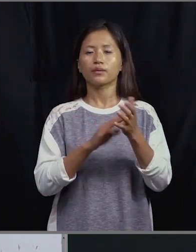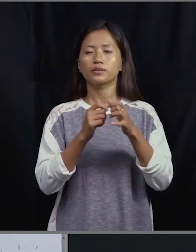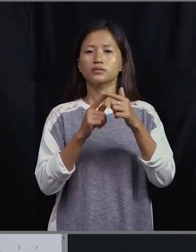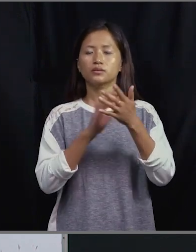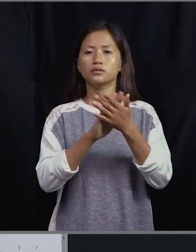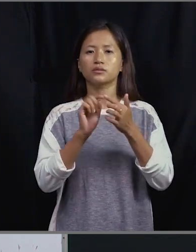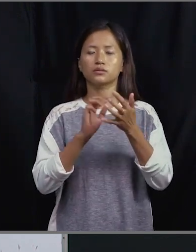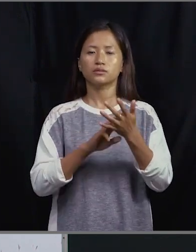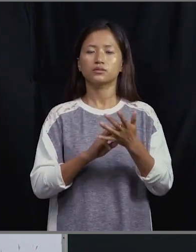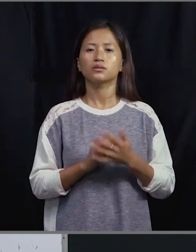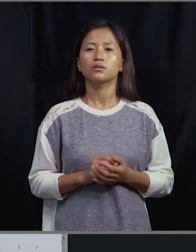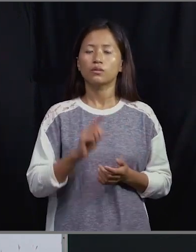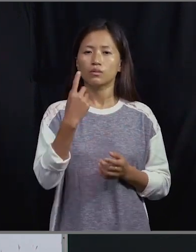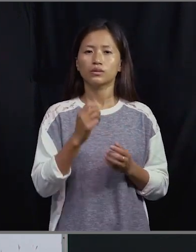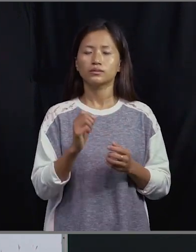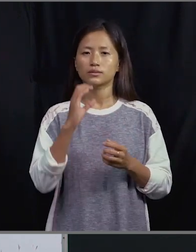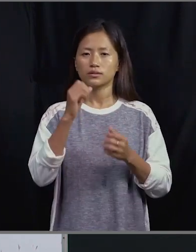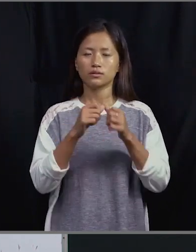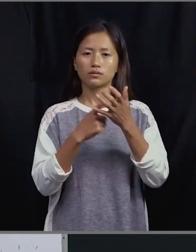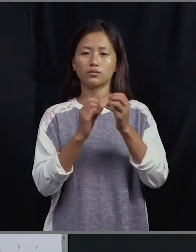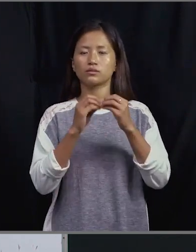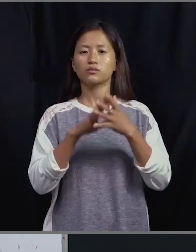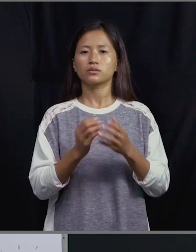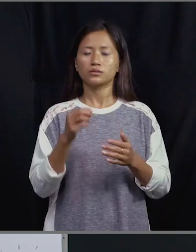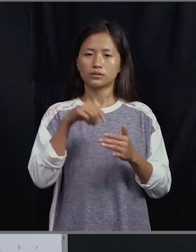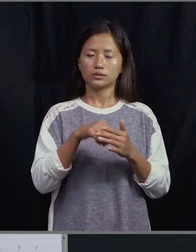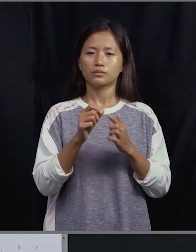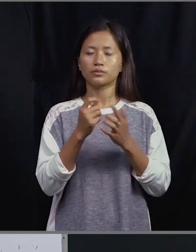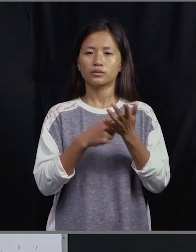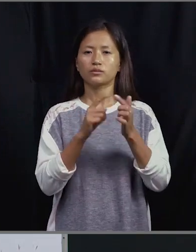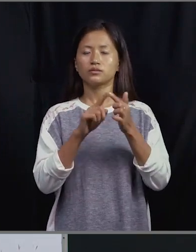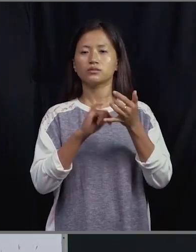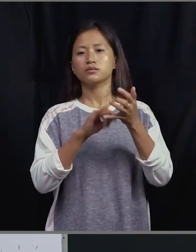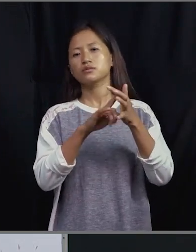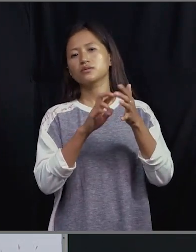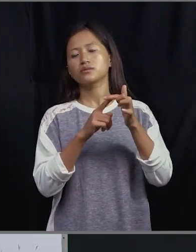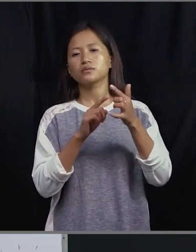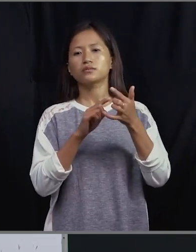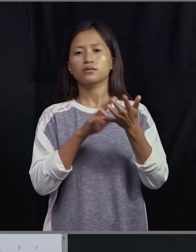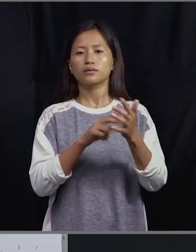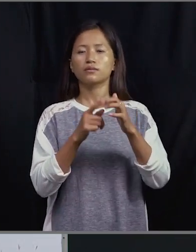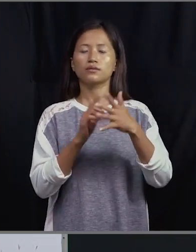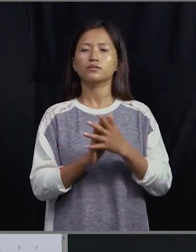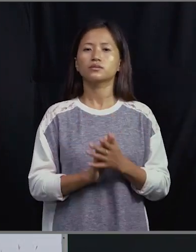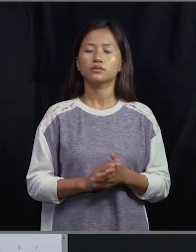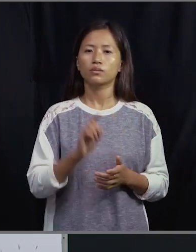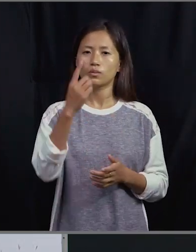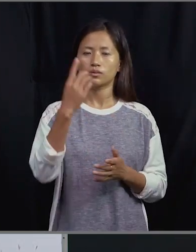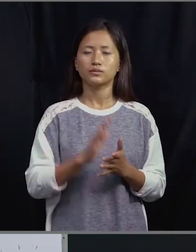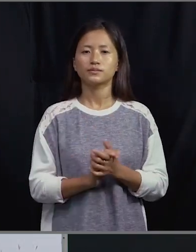carbon atom is present. So, number of moles of carbon dioxide formed will be